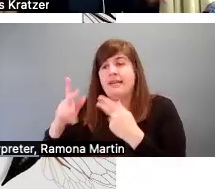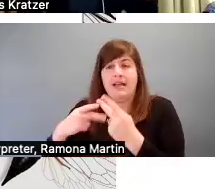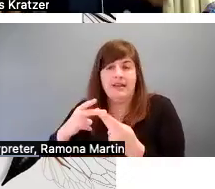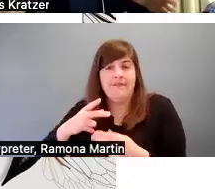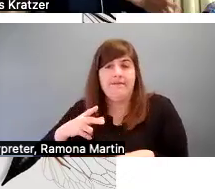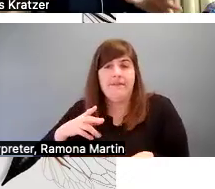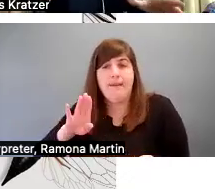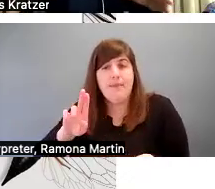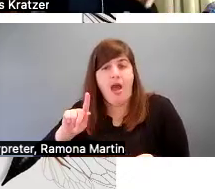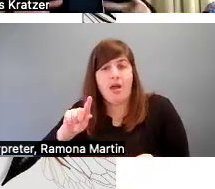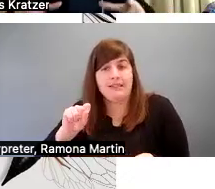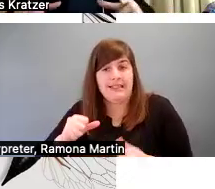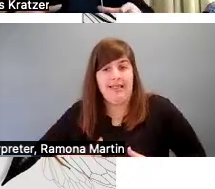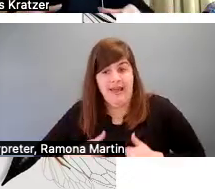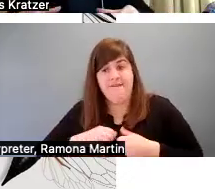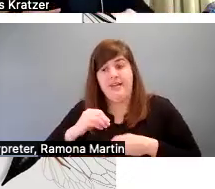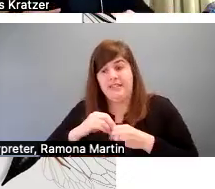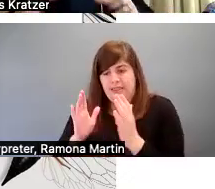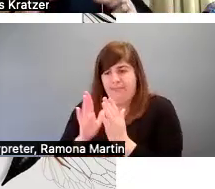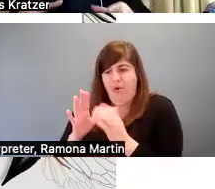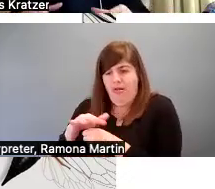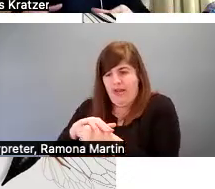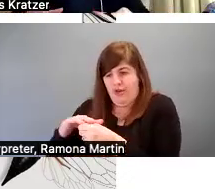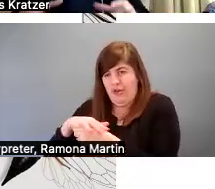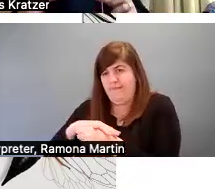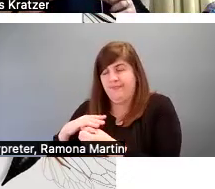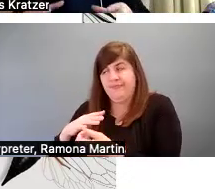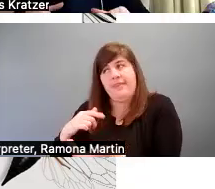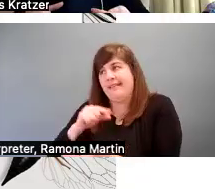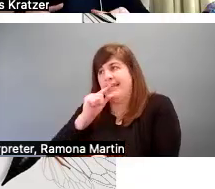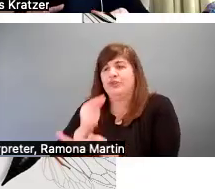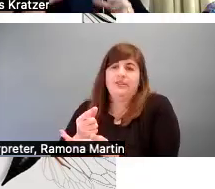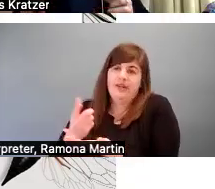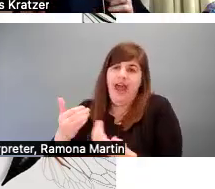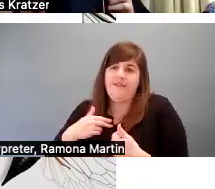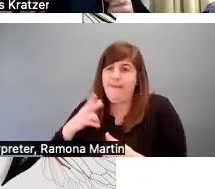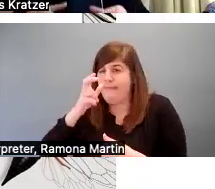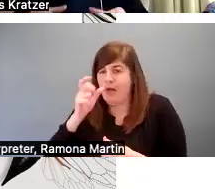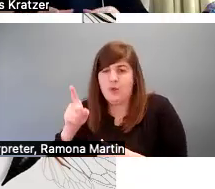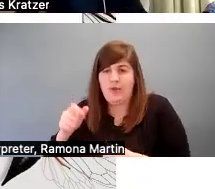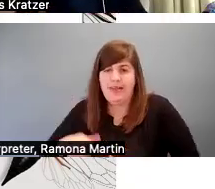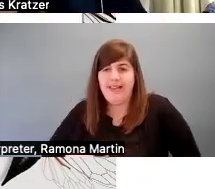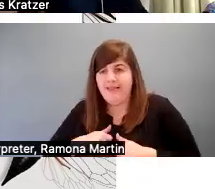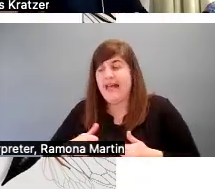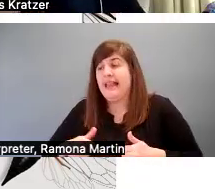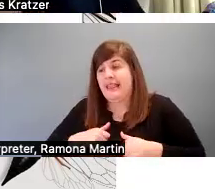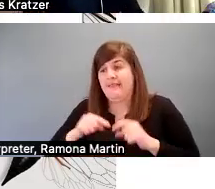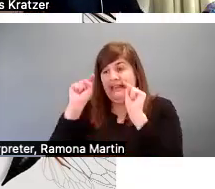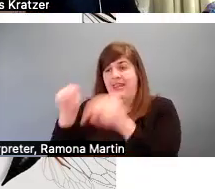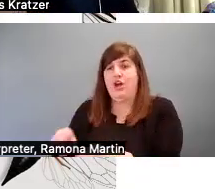live in a very small area. So I almost guarantee that there's a bug where you live that exists there and nowhere